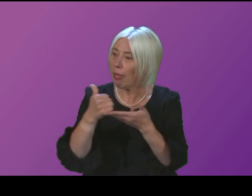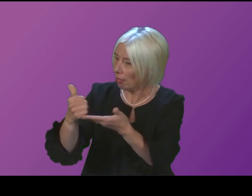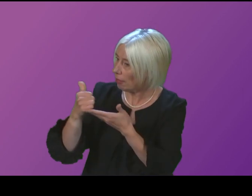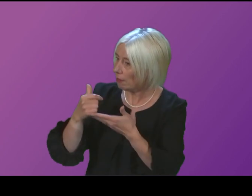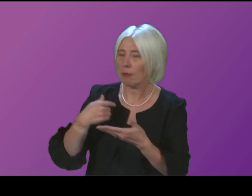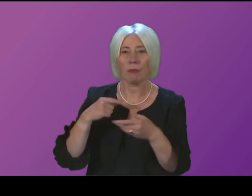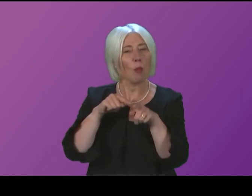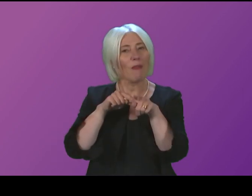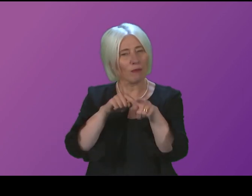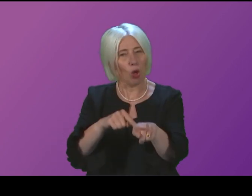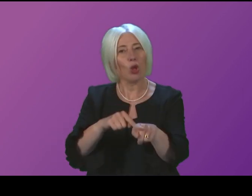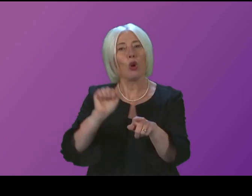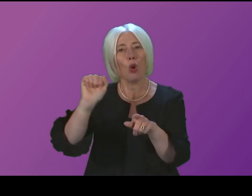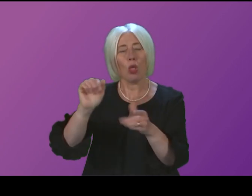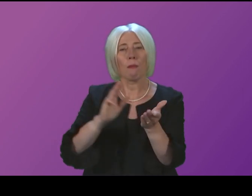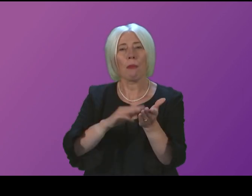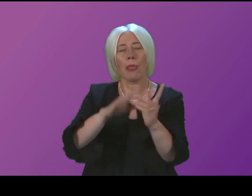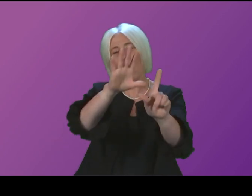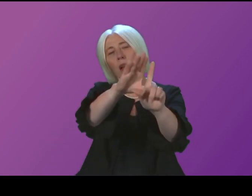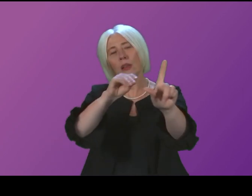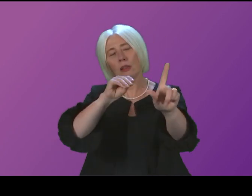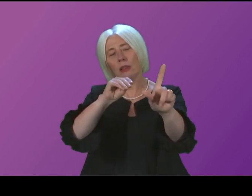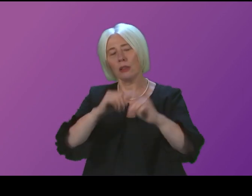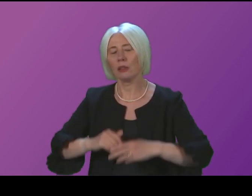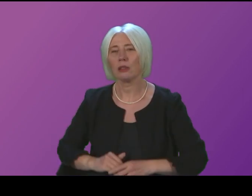follow that inspiring example.